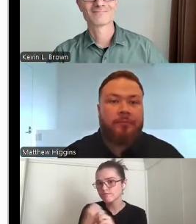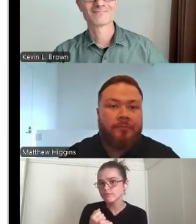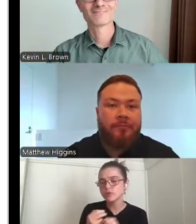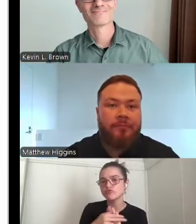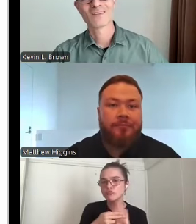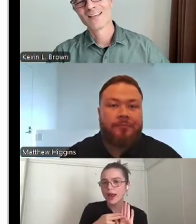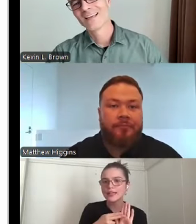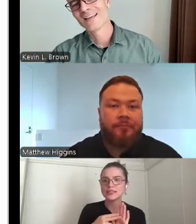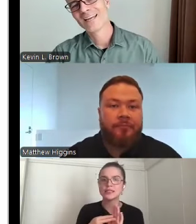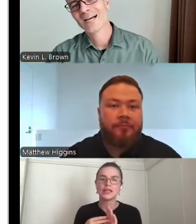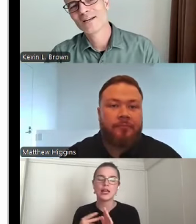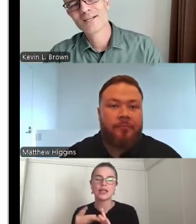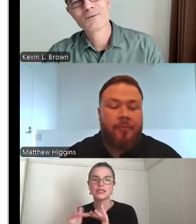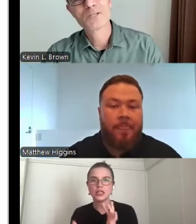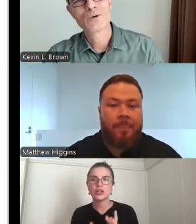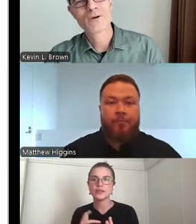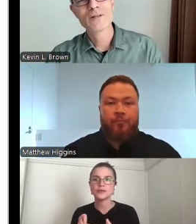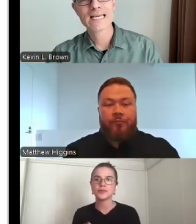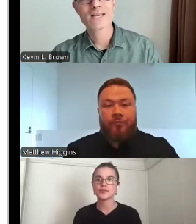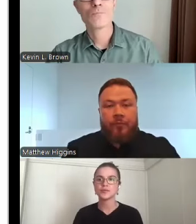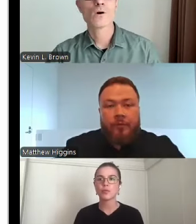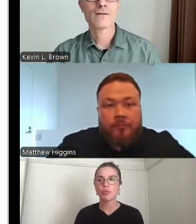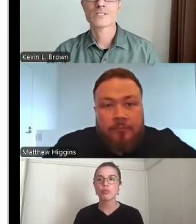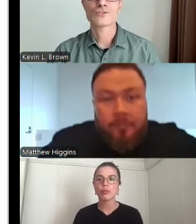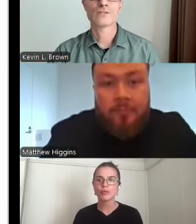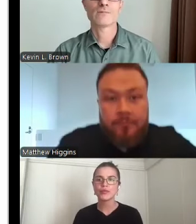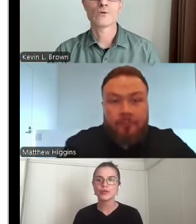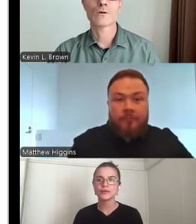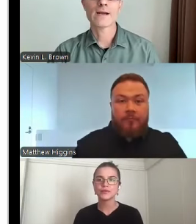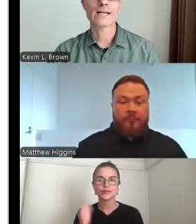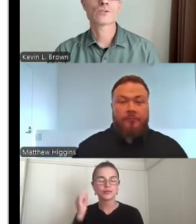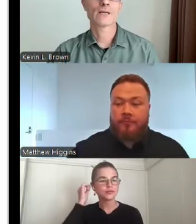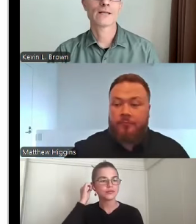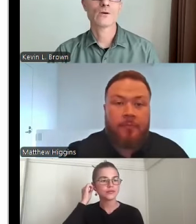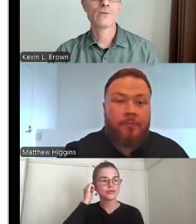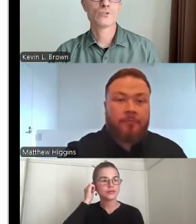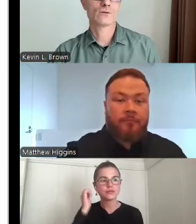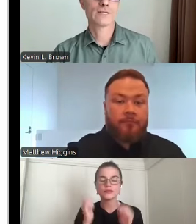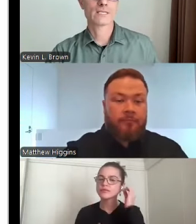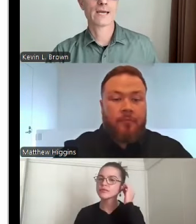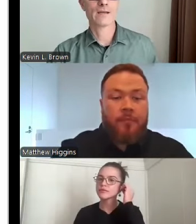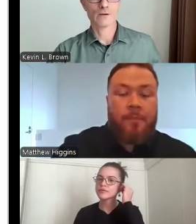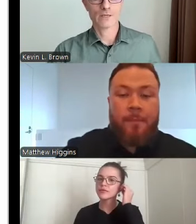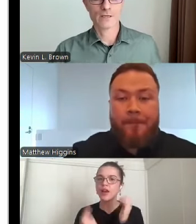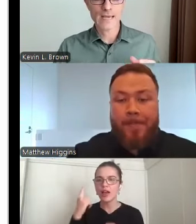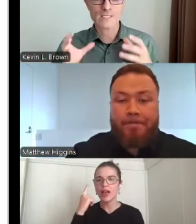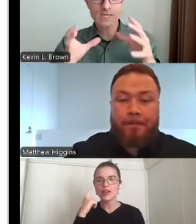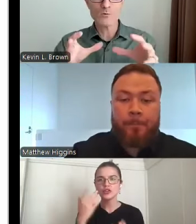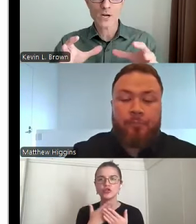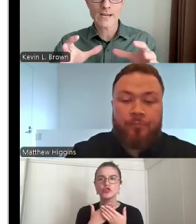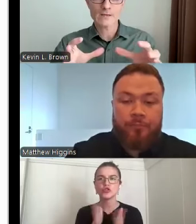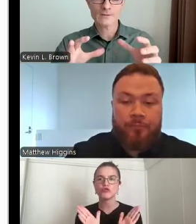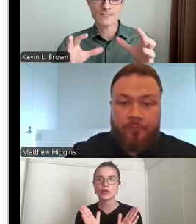site? Yeah, Mitchell, it'd probably take more conversation to give you a great answer, but I think we would generally say a